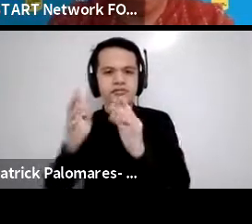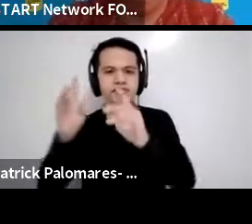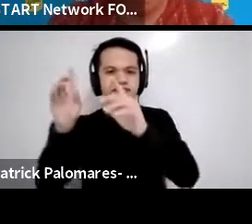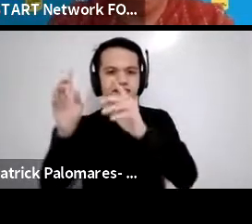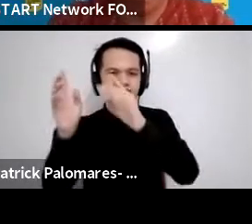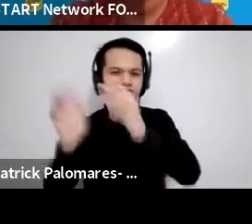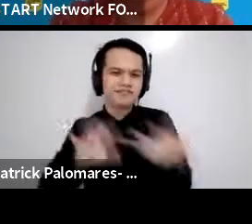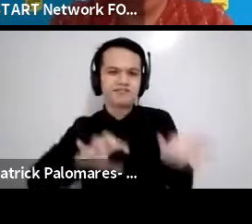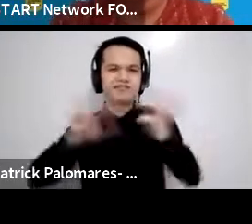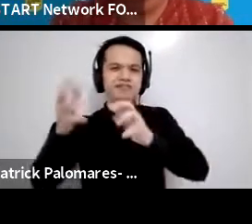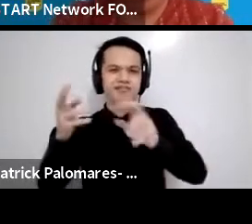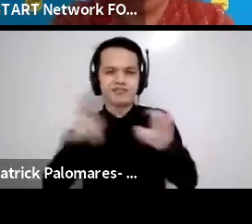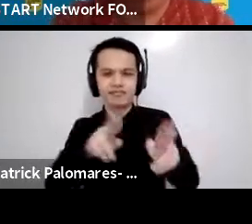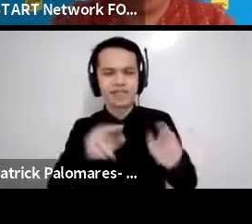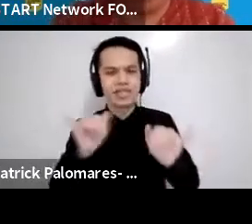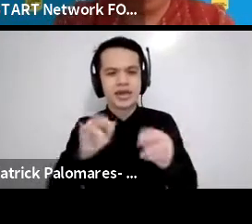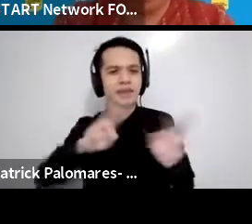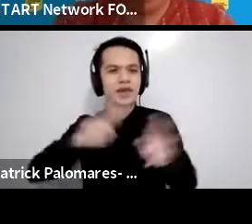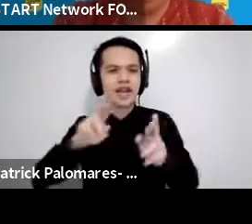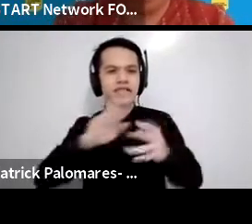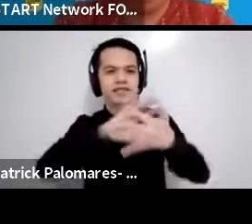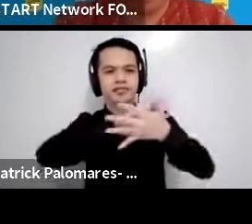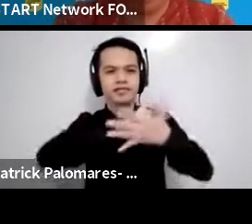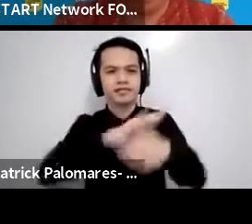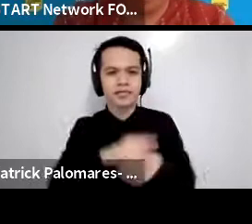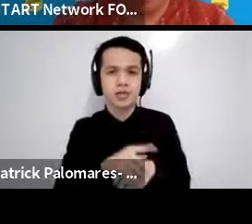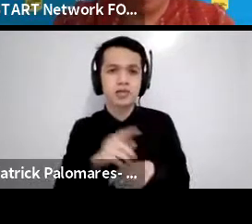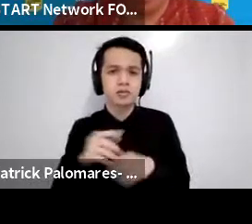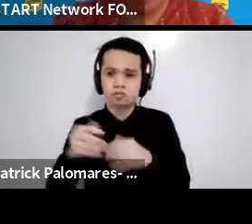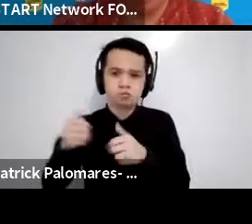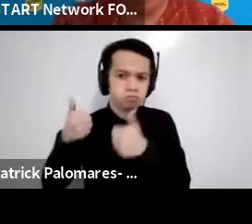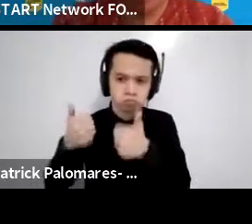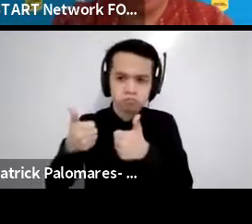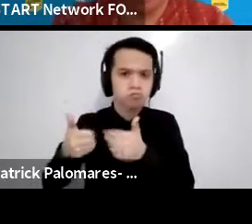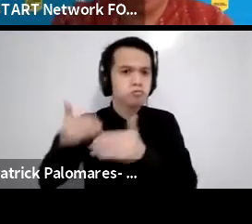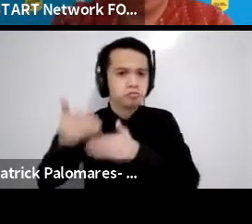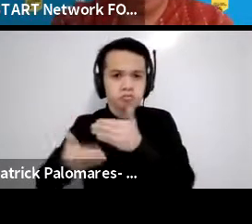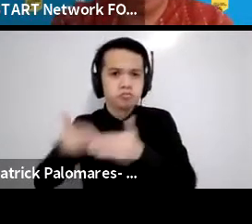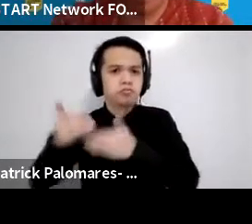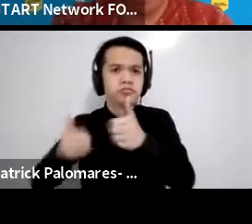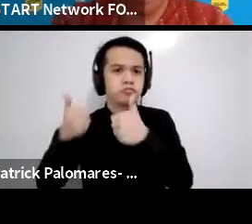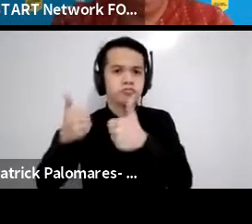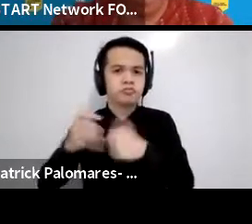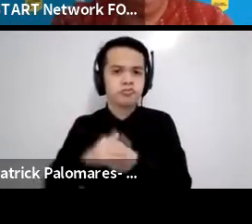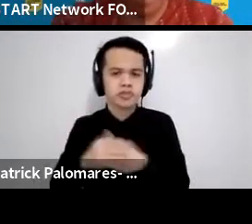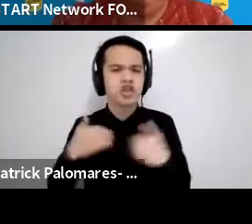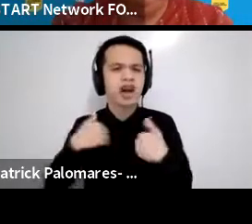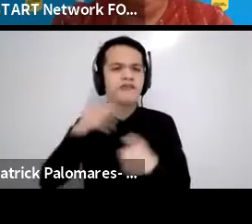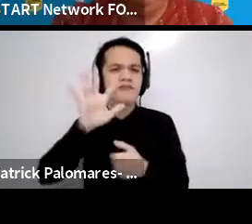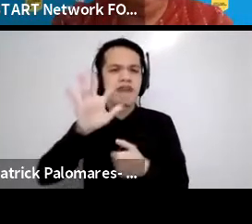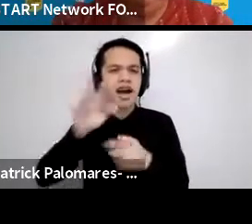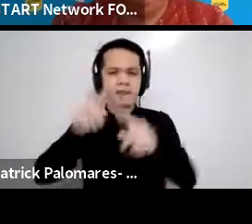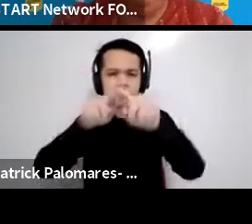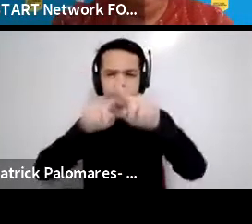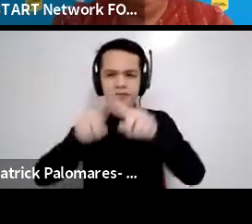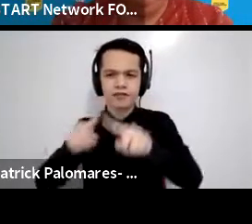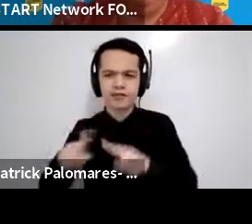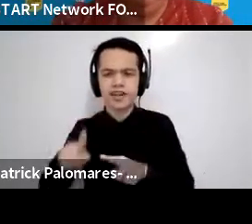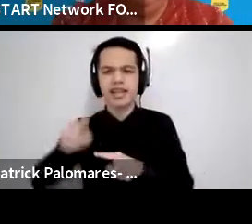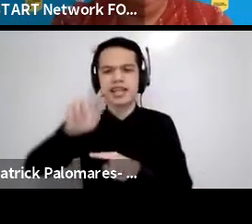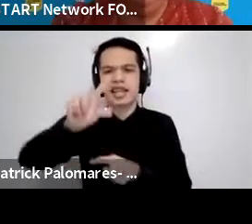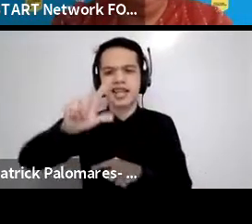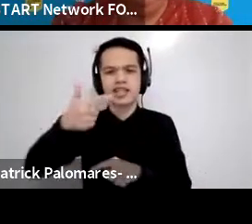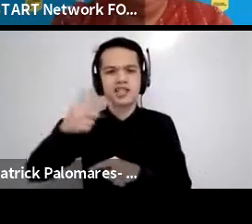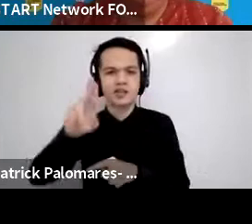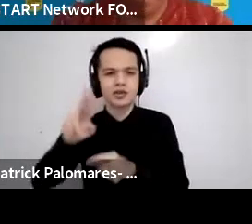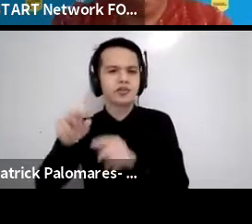the COVID pandemic. So it's worked really well. We've targeted 5 different LGUs, and we continue